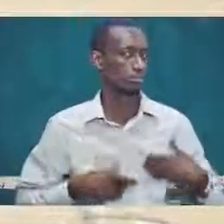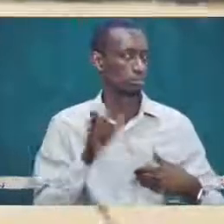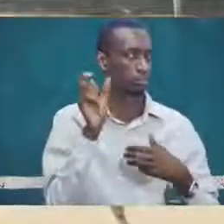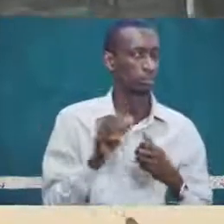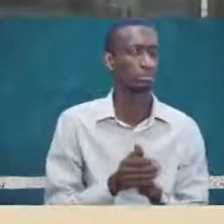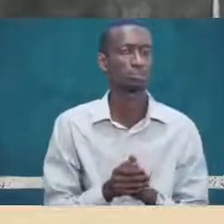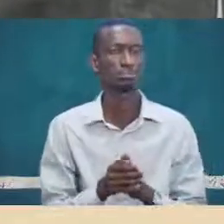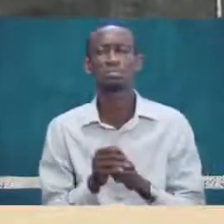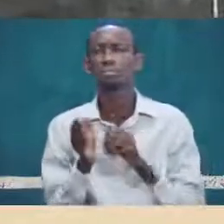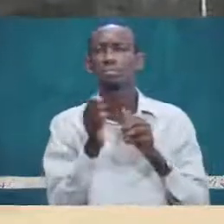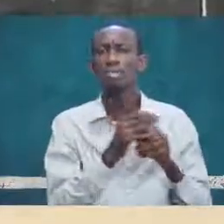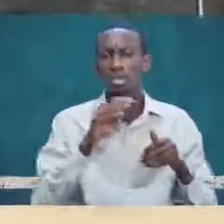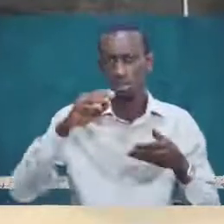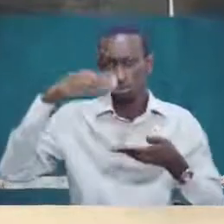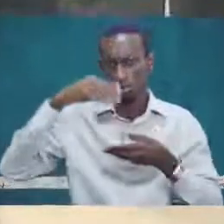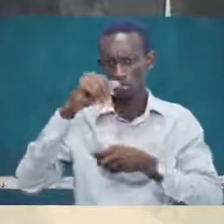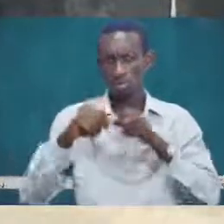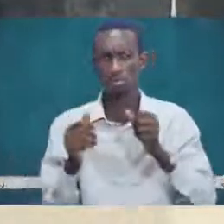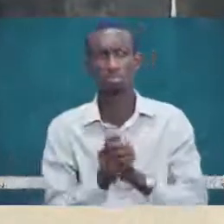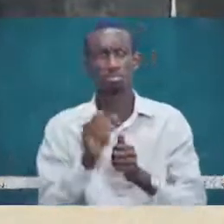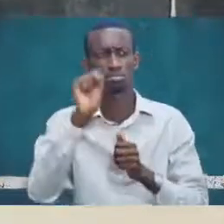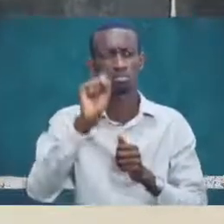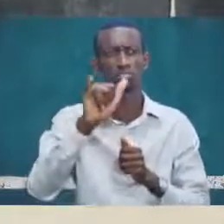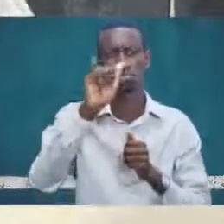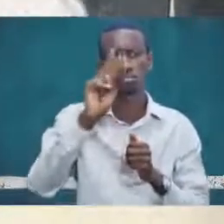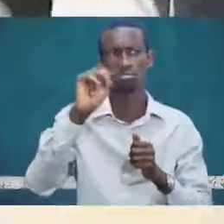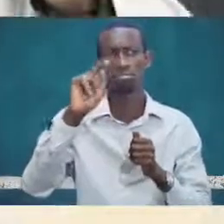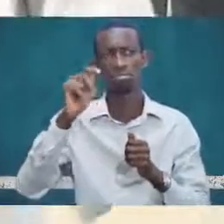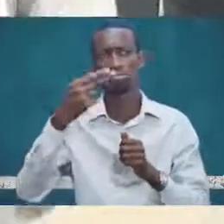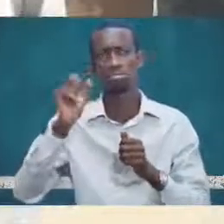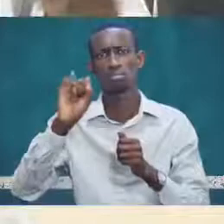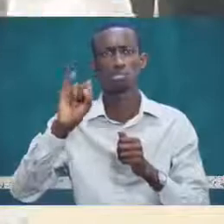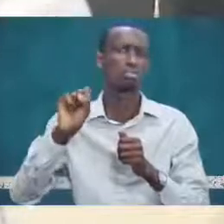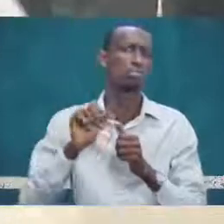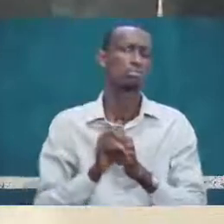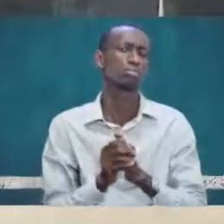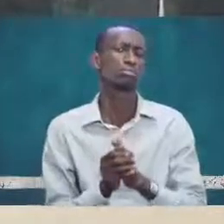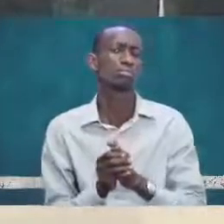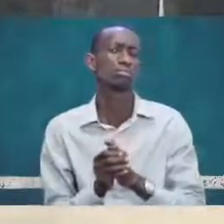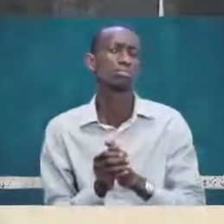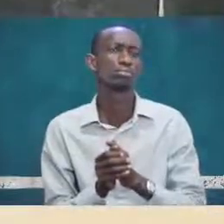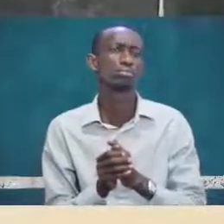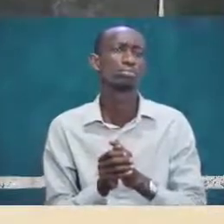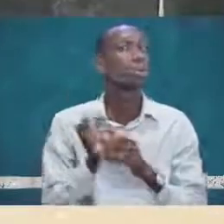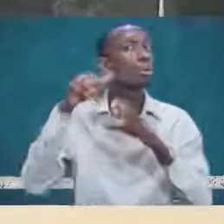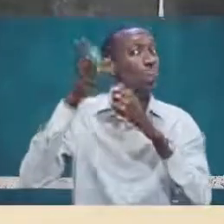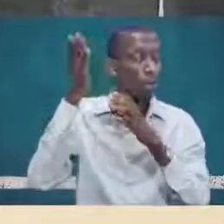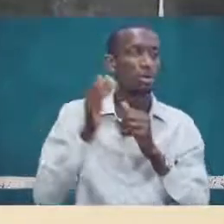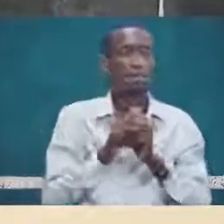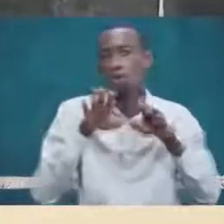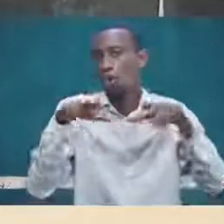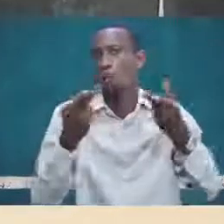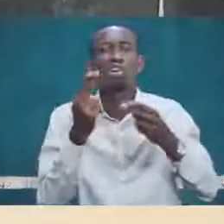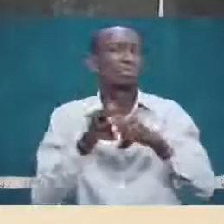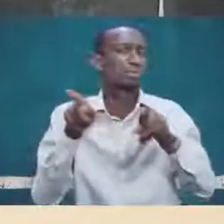we talked about the synthesis reaction, where we said in the synthesis reaction, or even commonly known